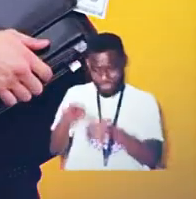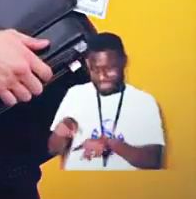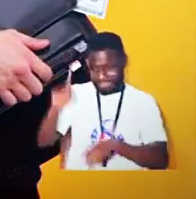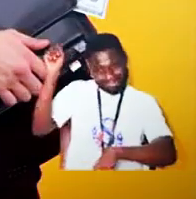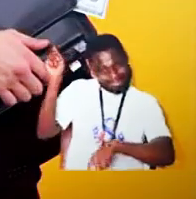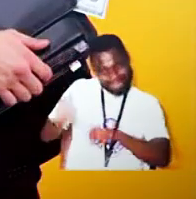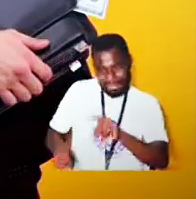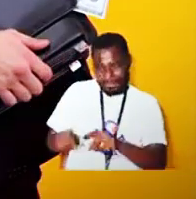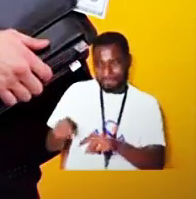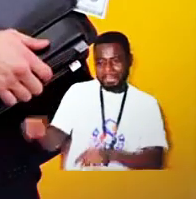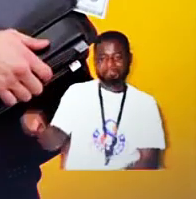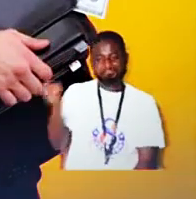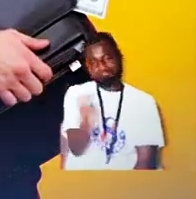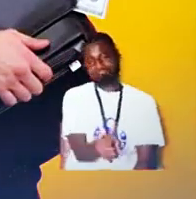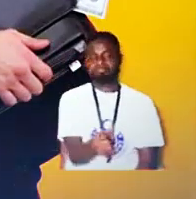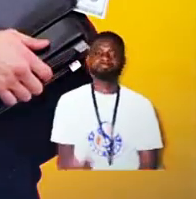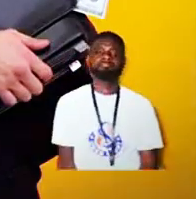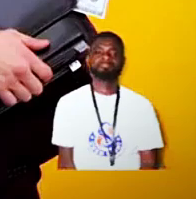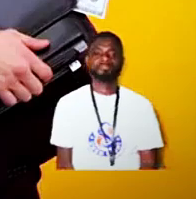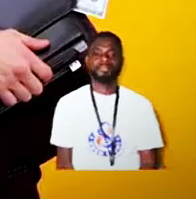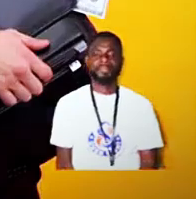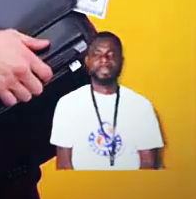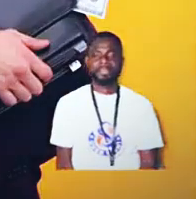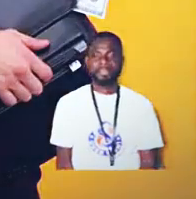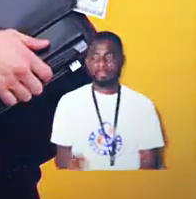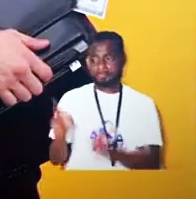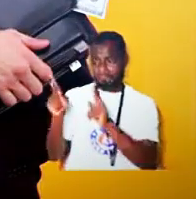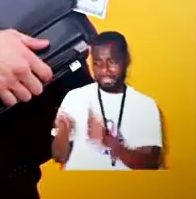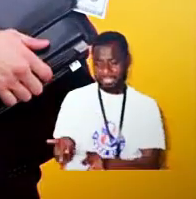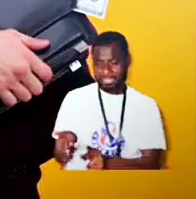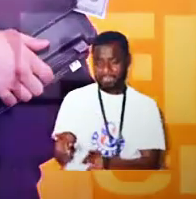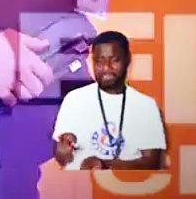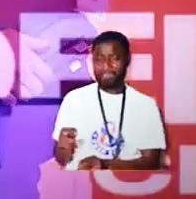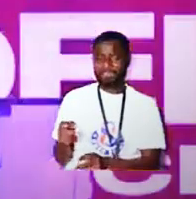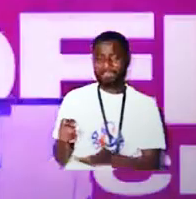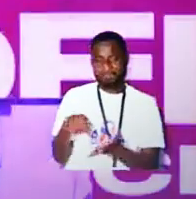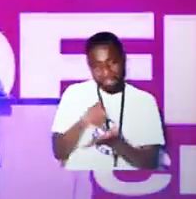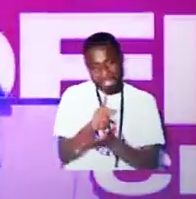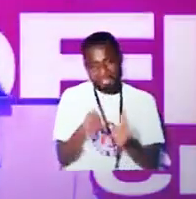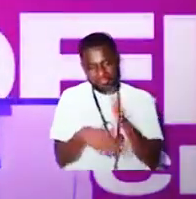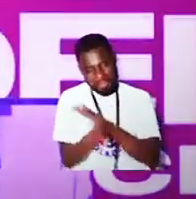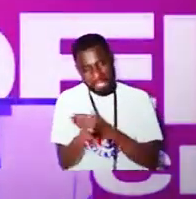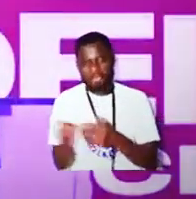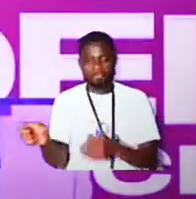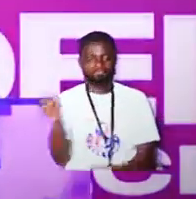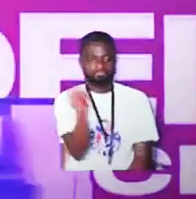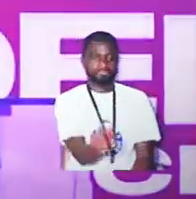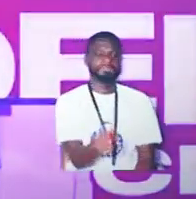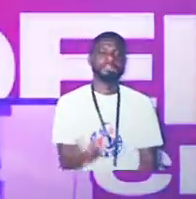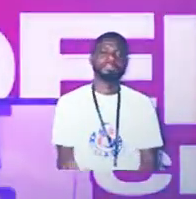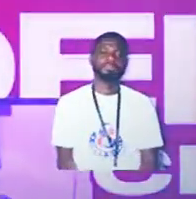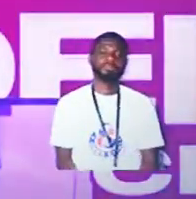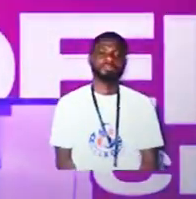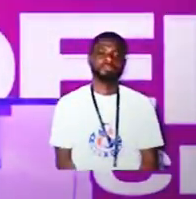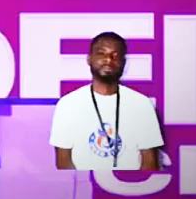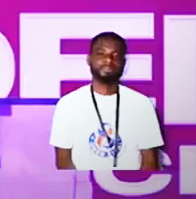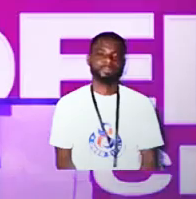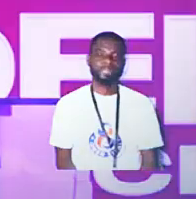there, but the person is there because politically the person is connected, and so we lose. And